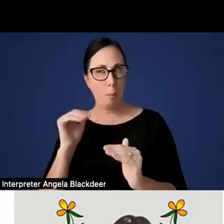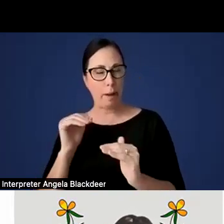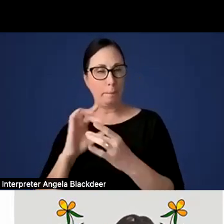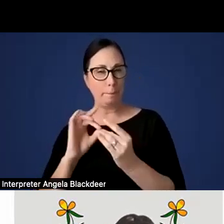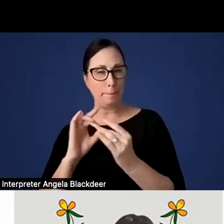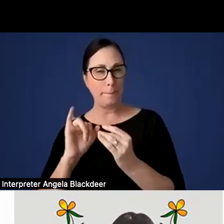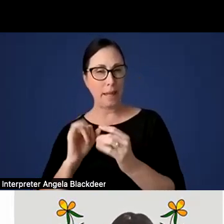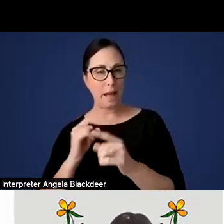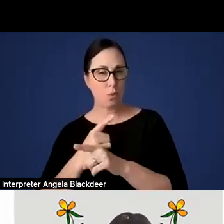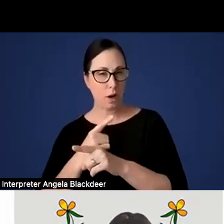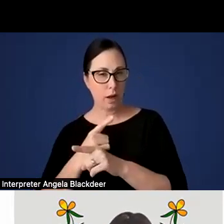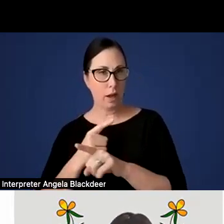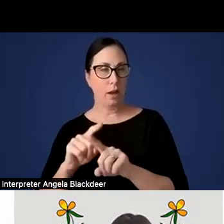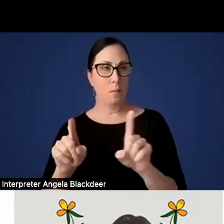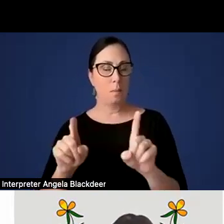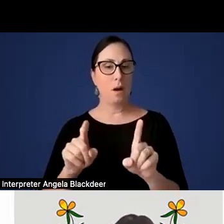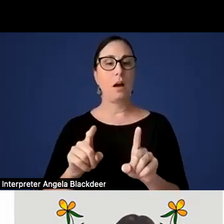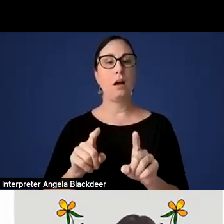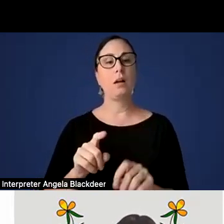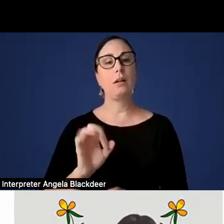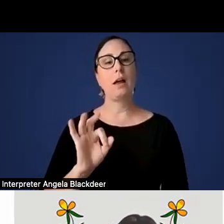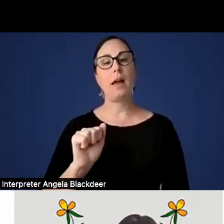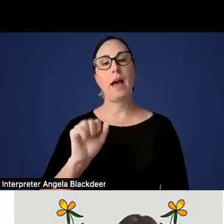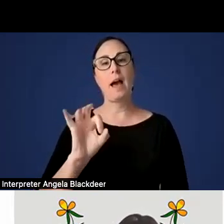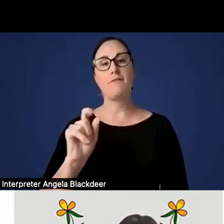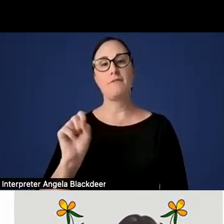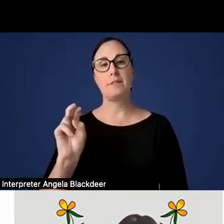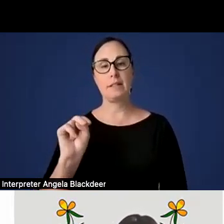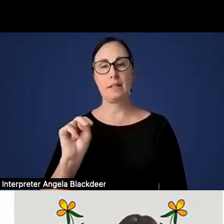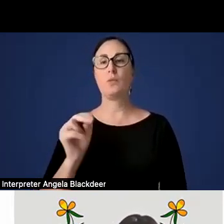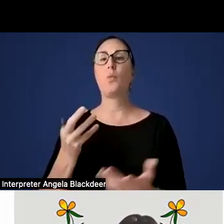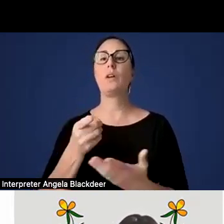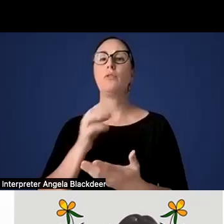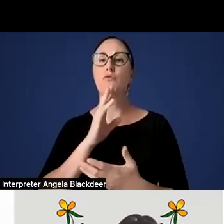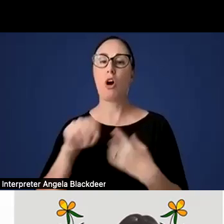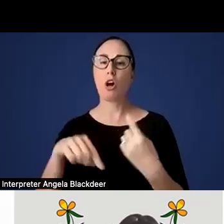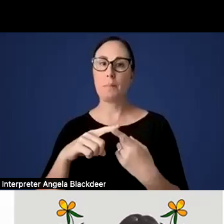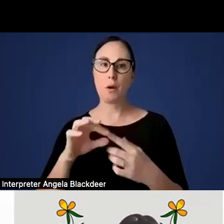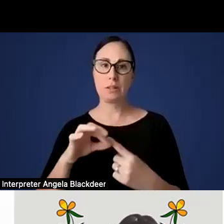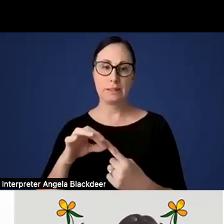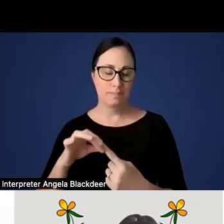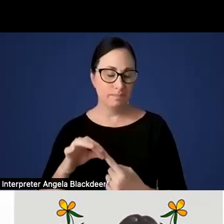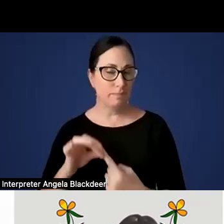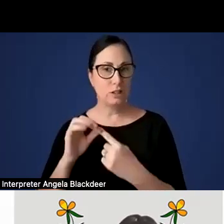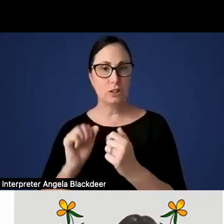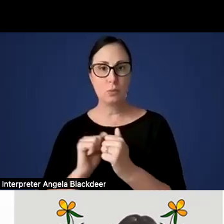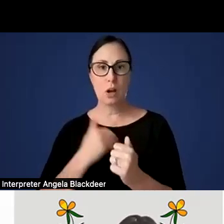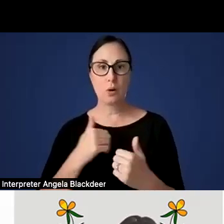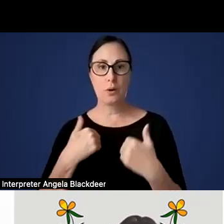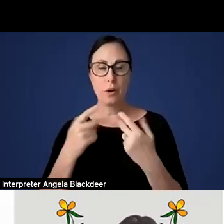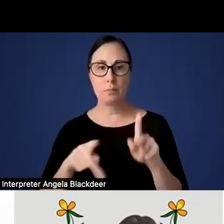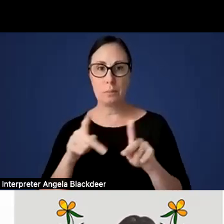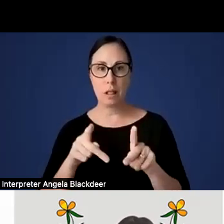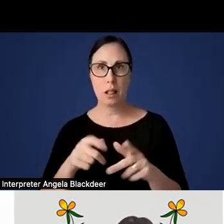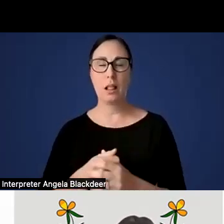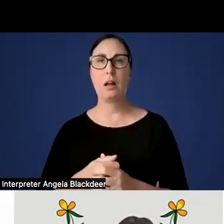Morgan and Afton, what you've talked about, especially with our young people, is that, we're responsible, whether there